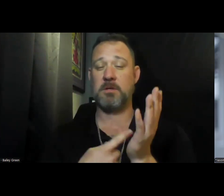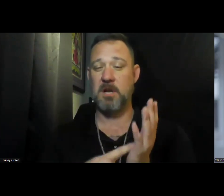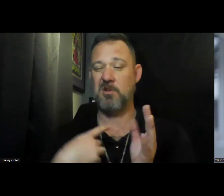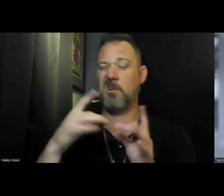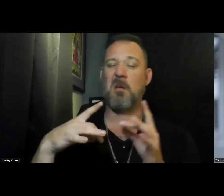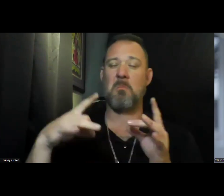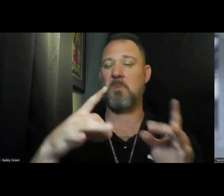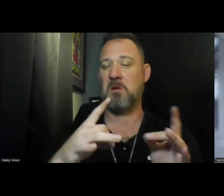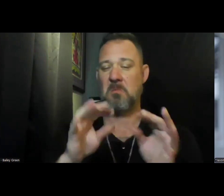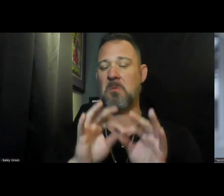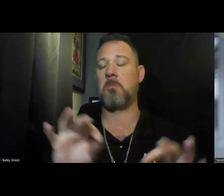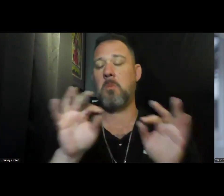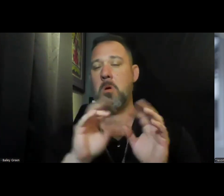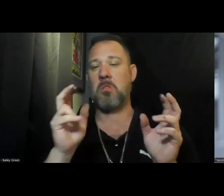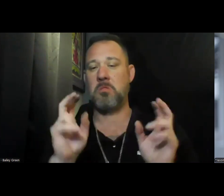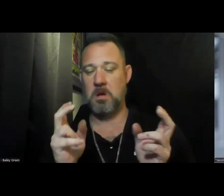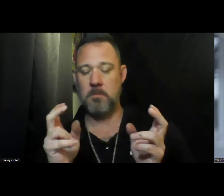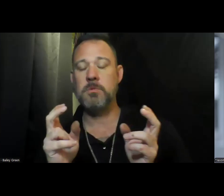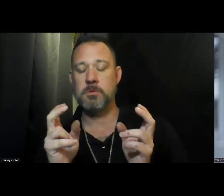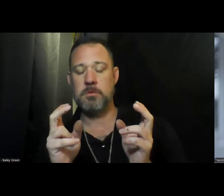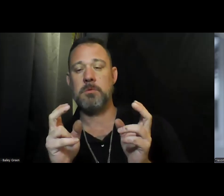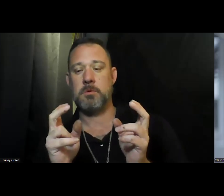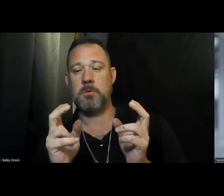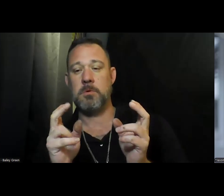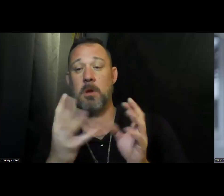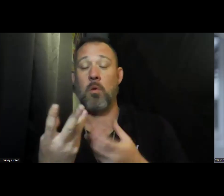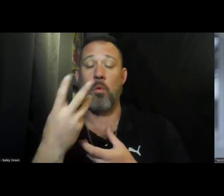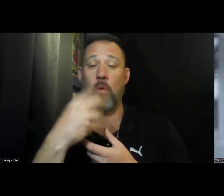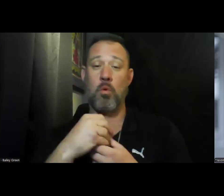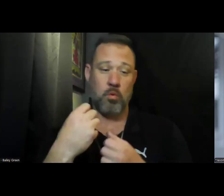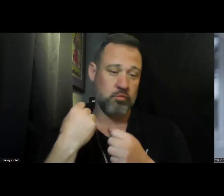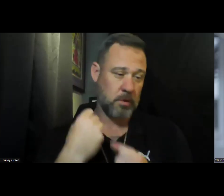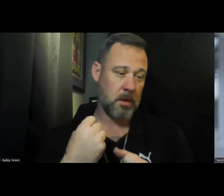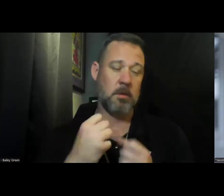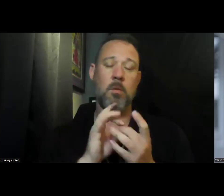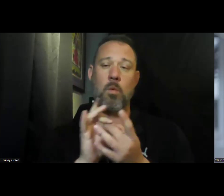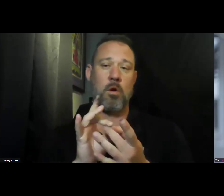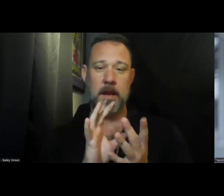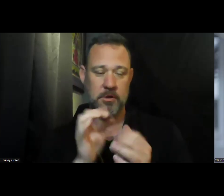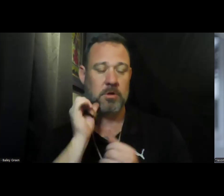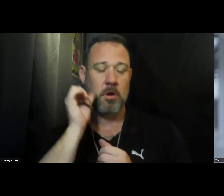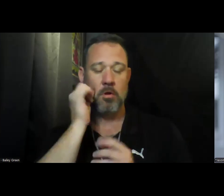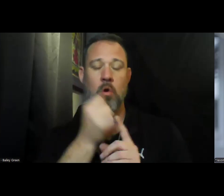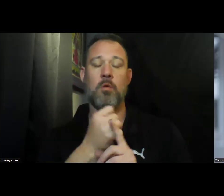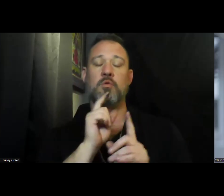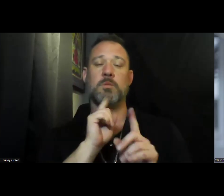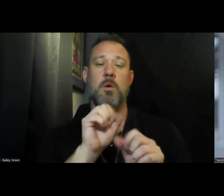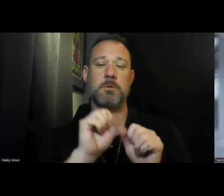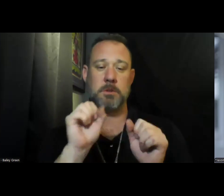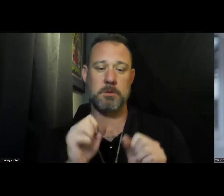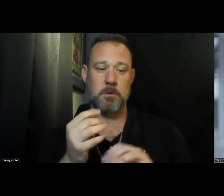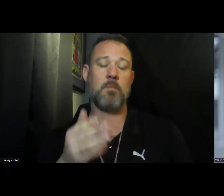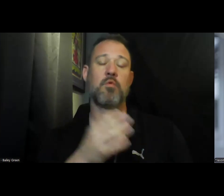on a few key themes from today's meeting that stand out. These include strengthening coordination across adult abuse response systems,